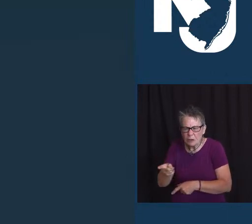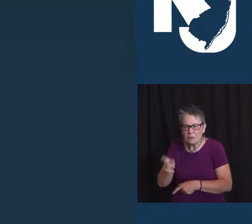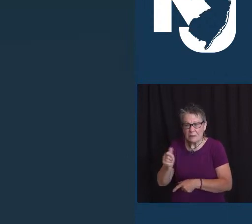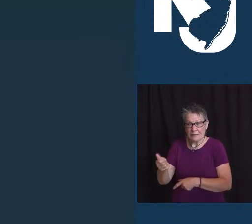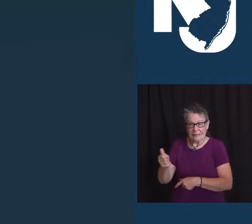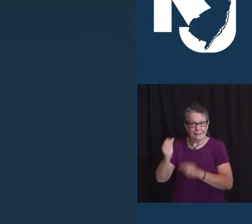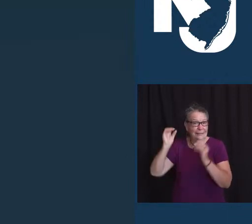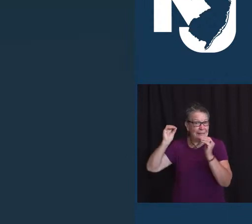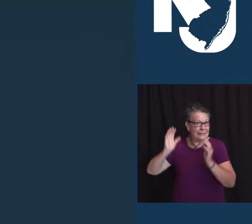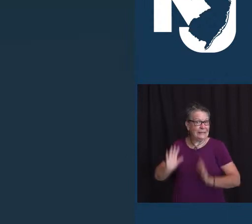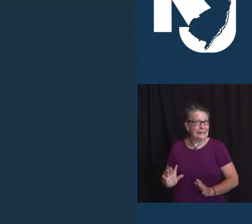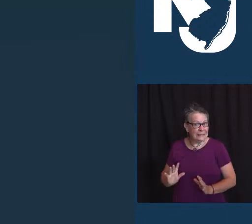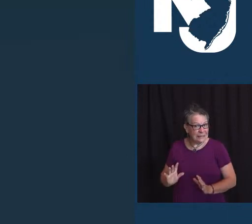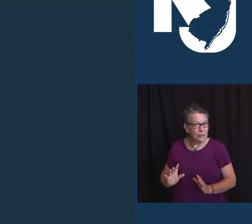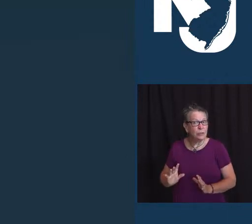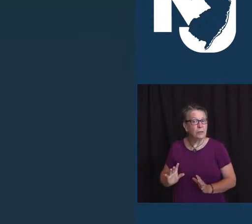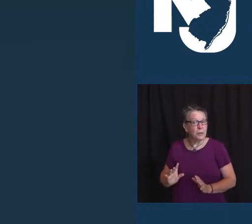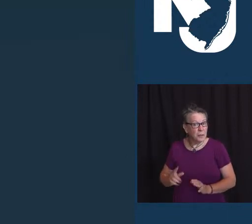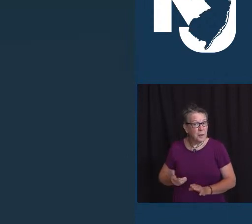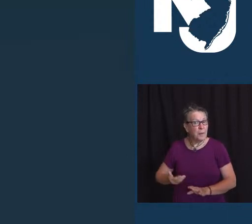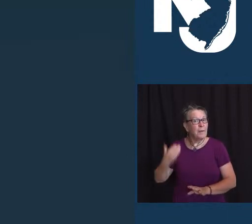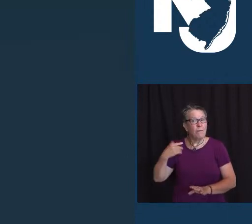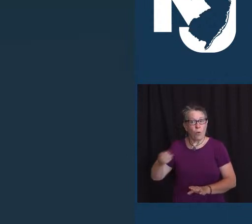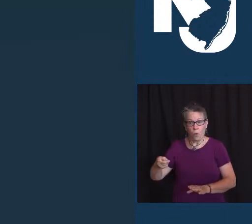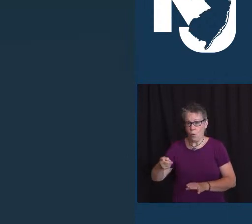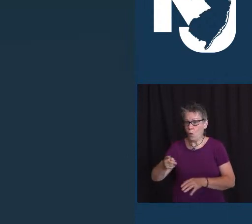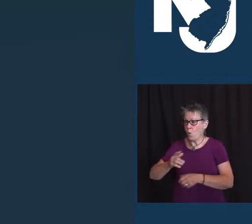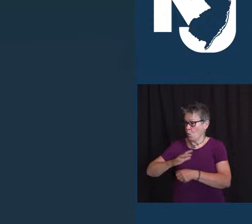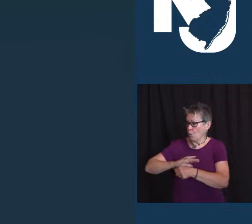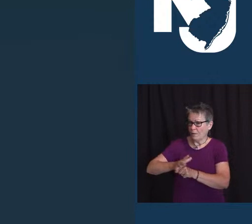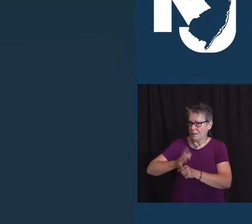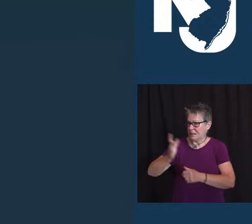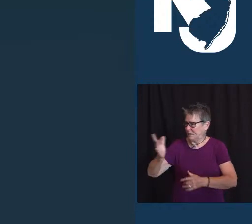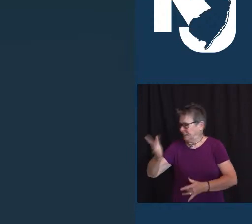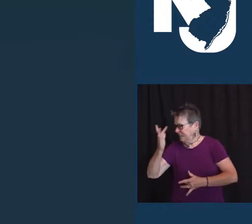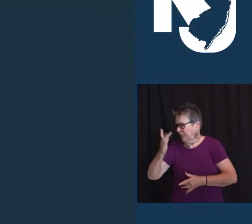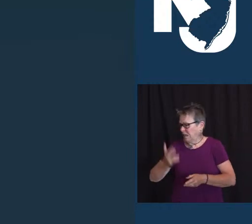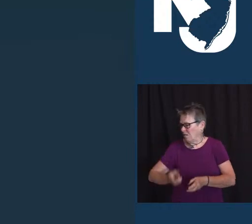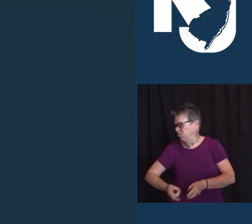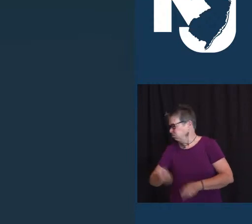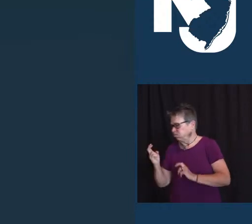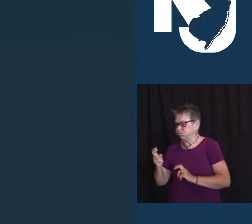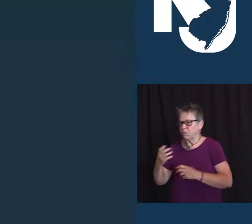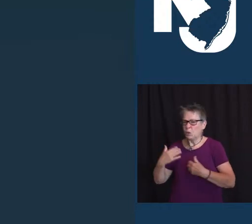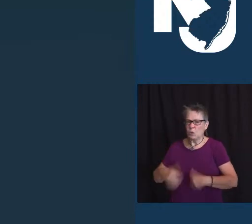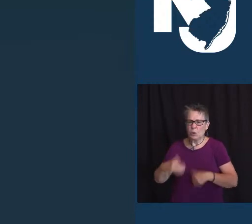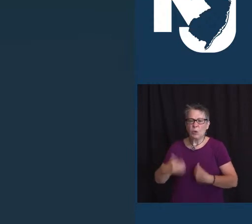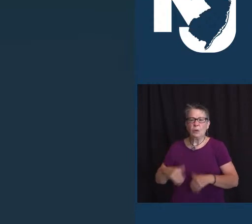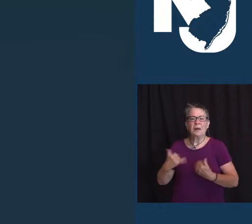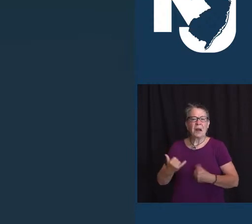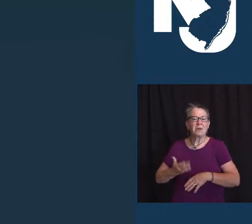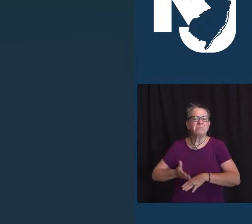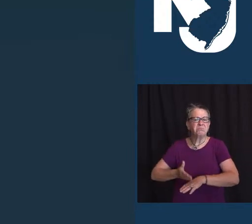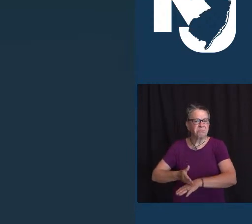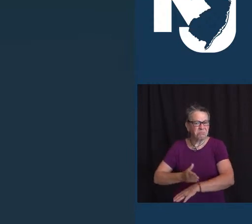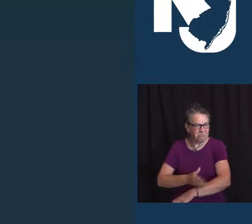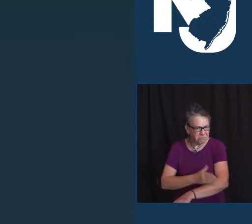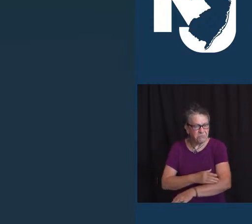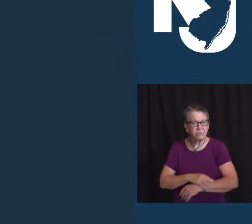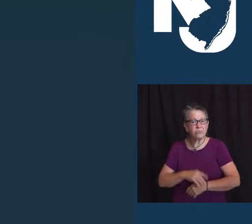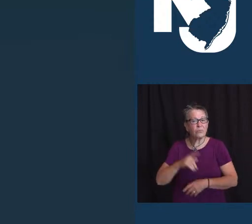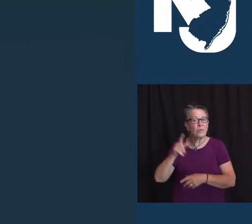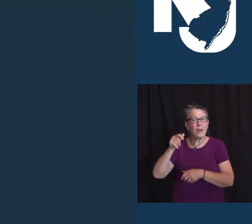bad. Again, her sister, Teresa and Mary, her brother, Daniel. She also leaves her 3 cherished